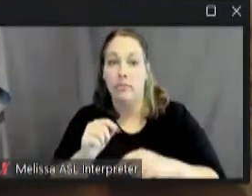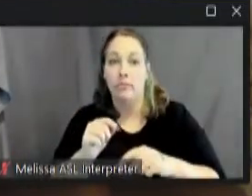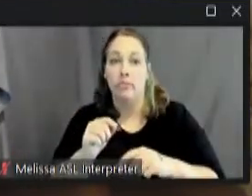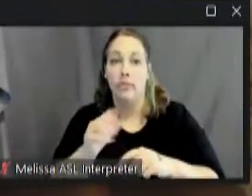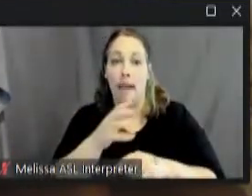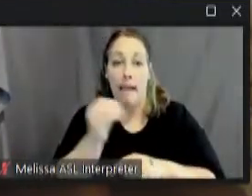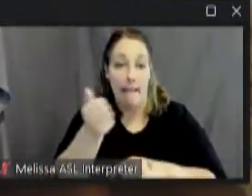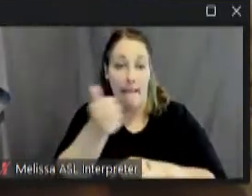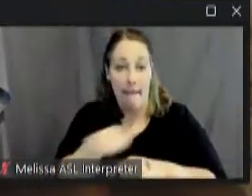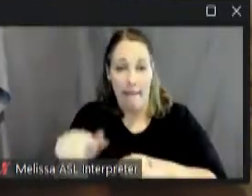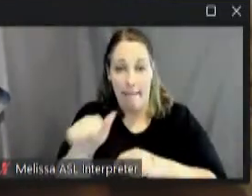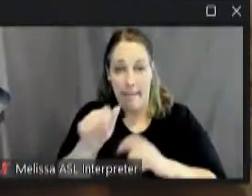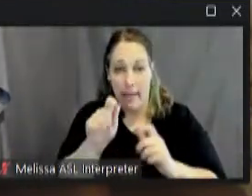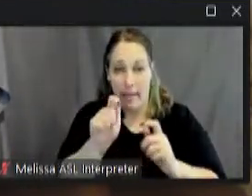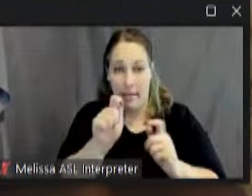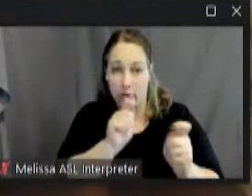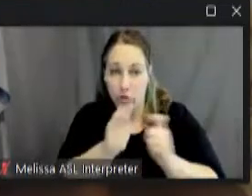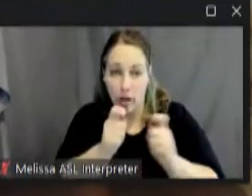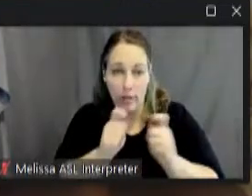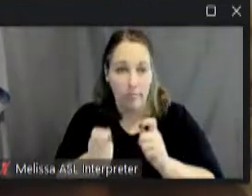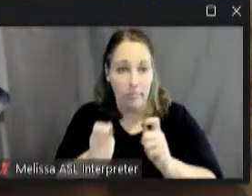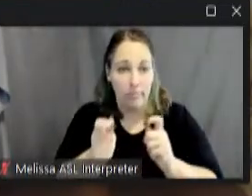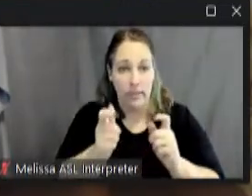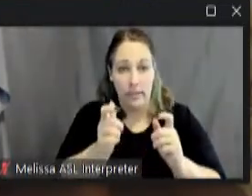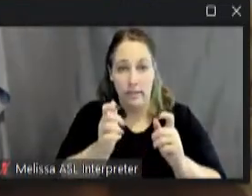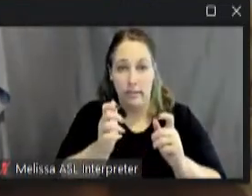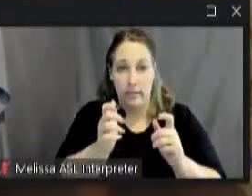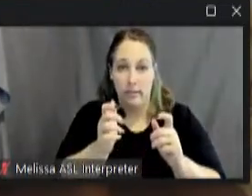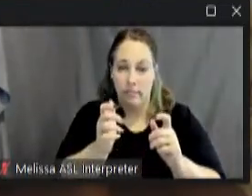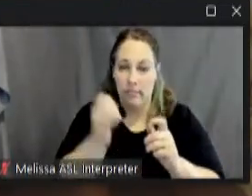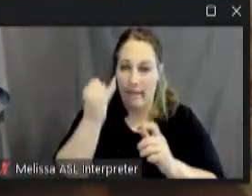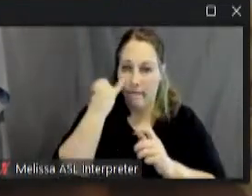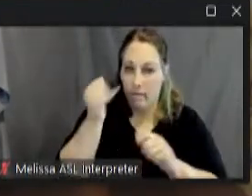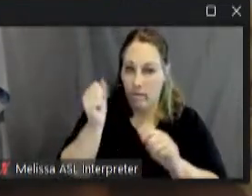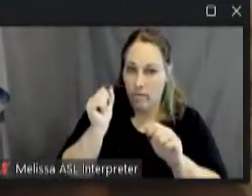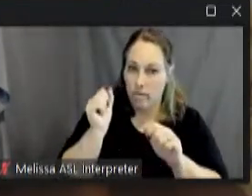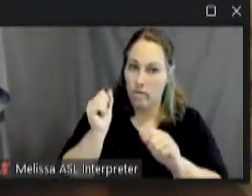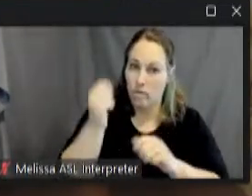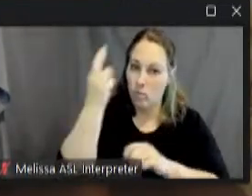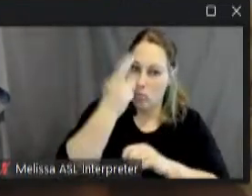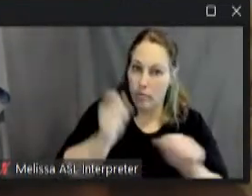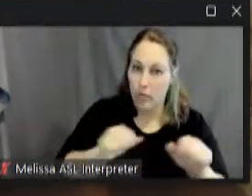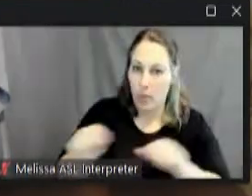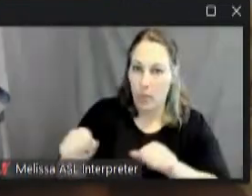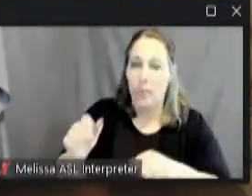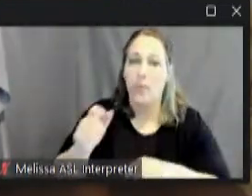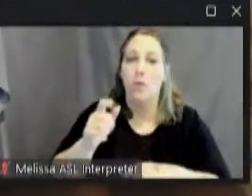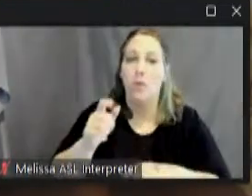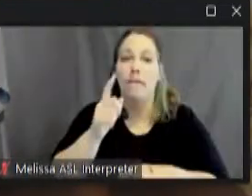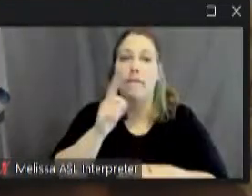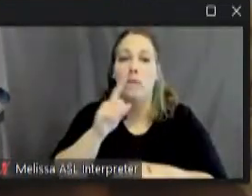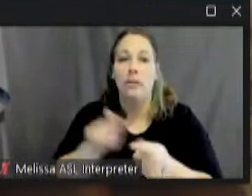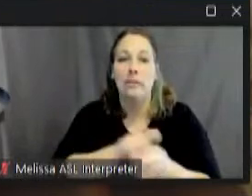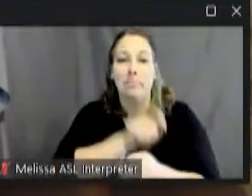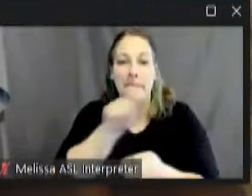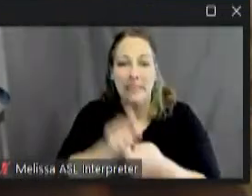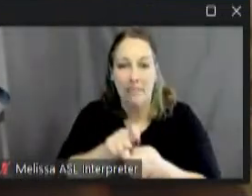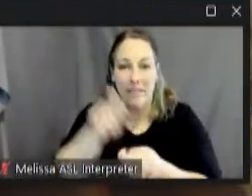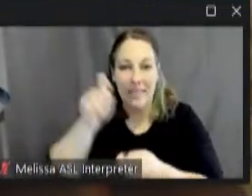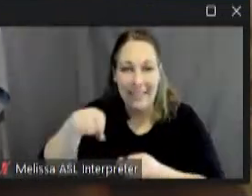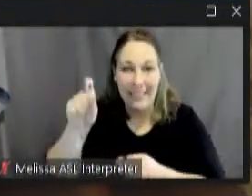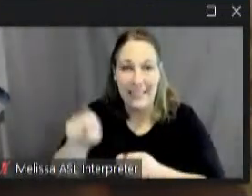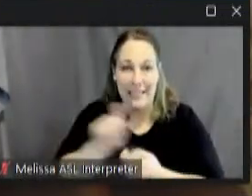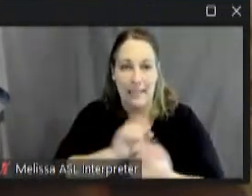adjustments, reasonable adjustments to be made to deal with the specific needs of each girl and